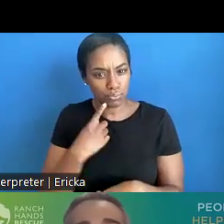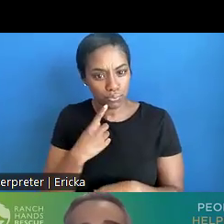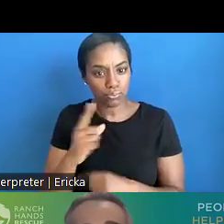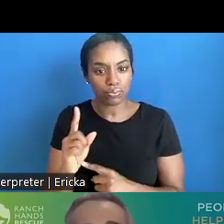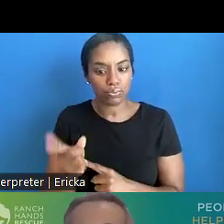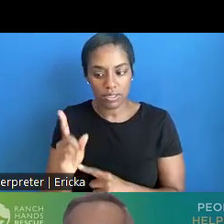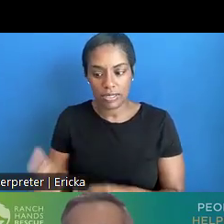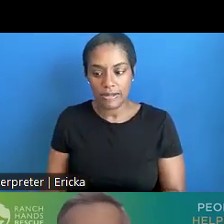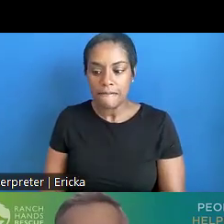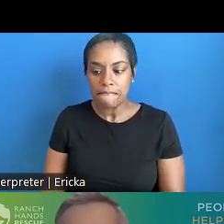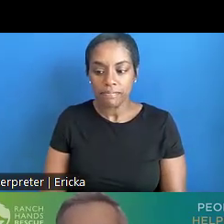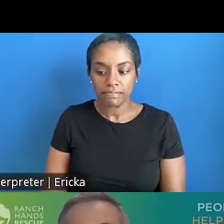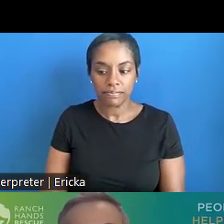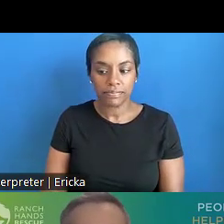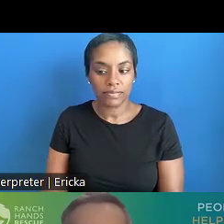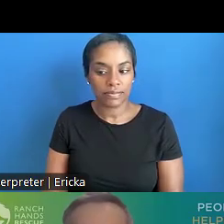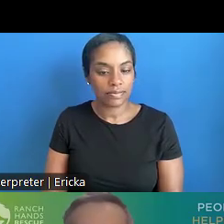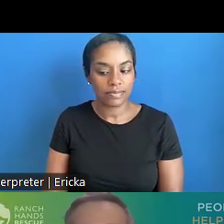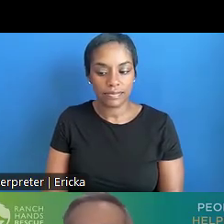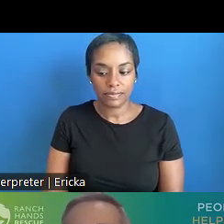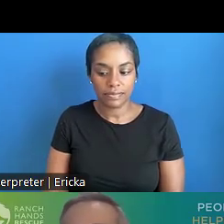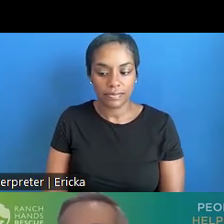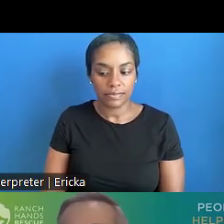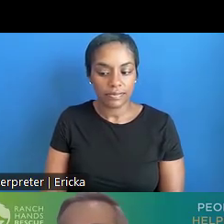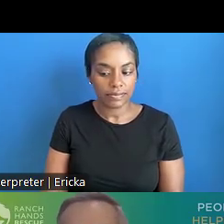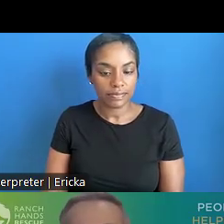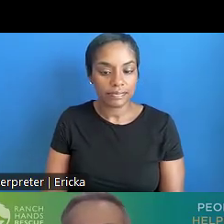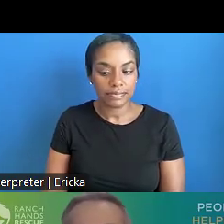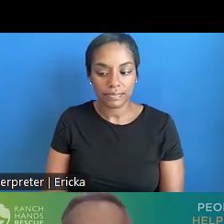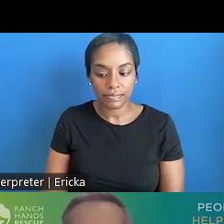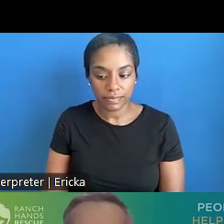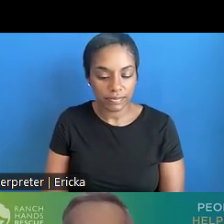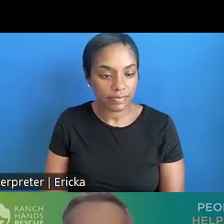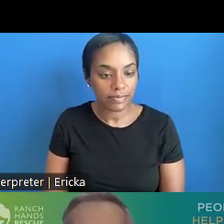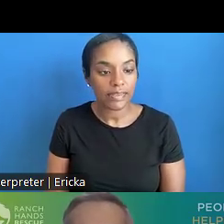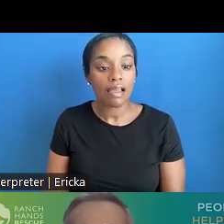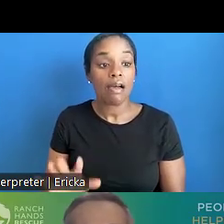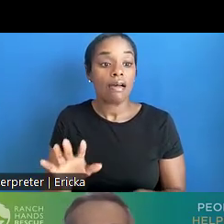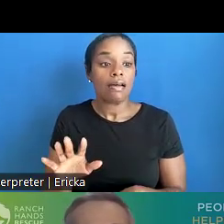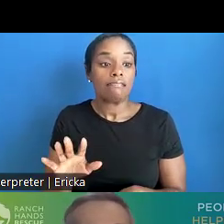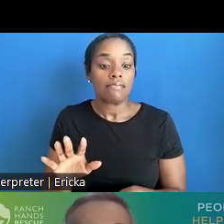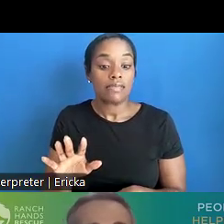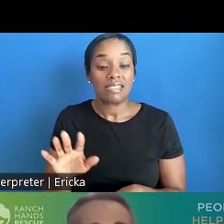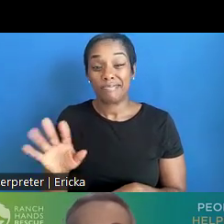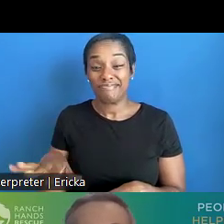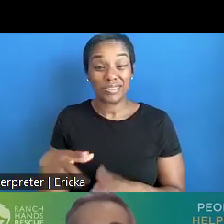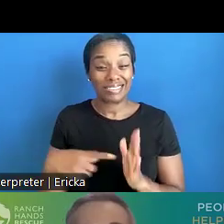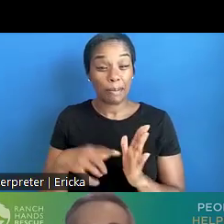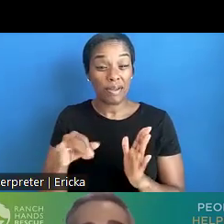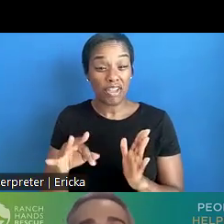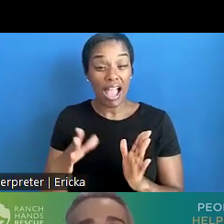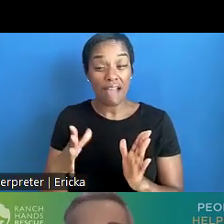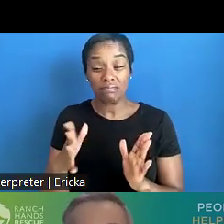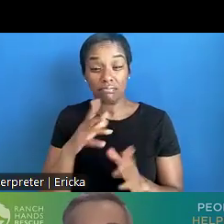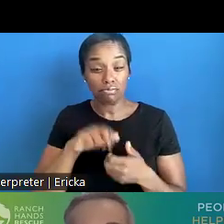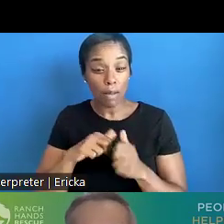that they have during, say, a panic attack or an anxiety attack, or when they are having trouble with, say, dry mouth, things of that nature because